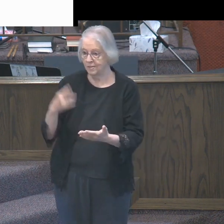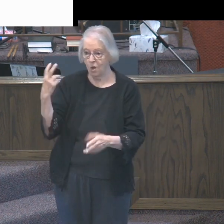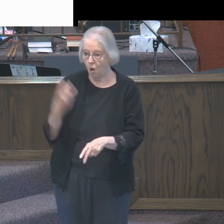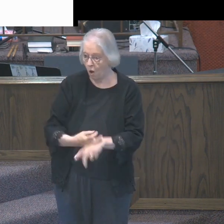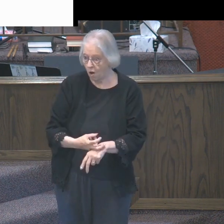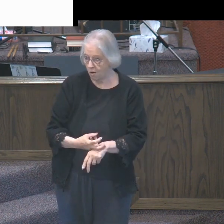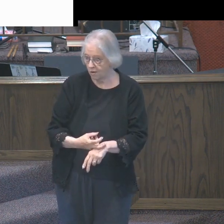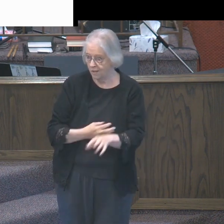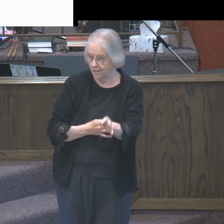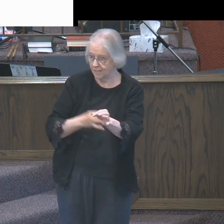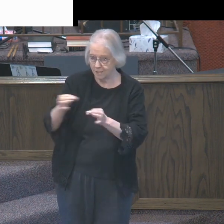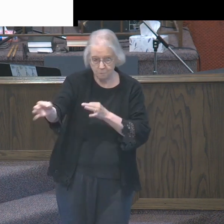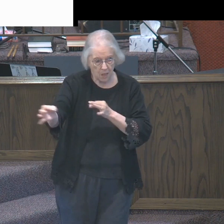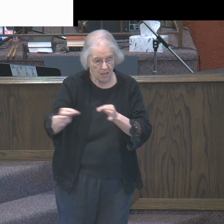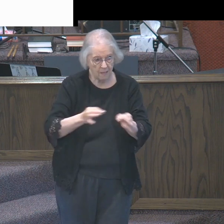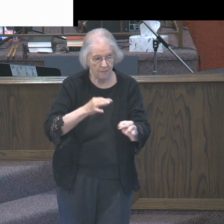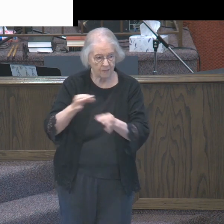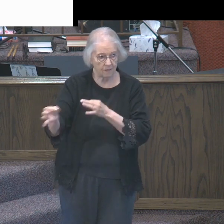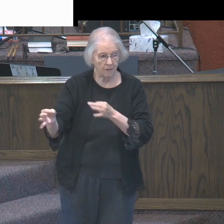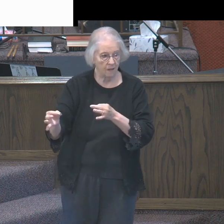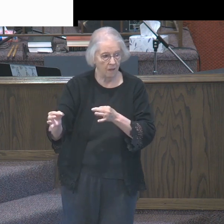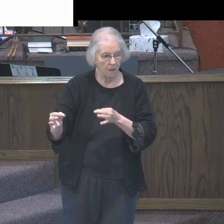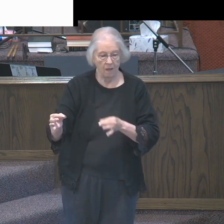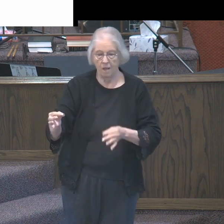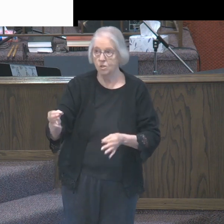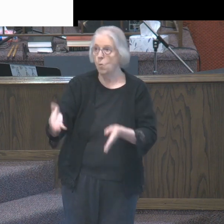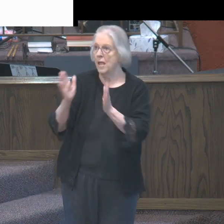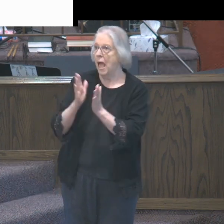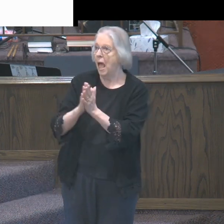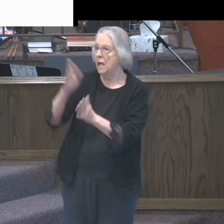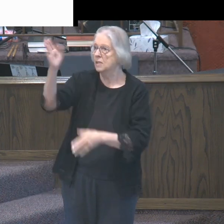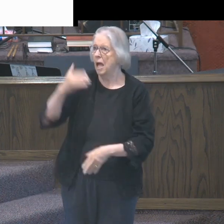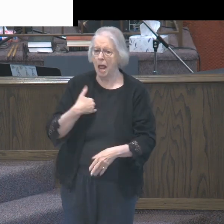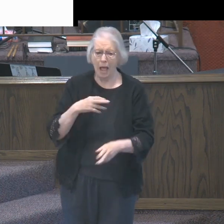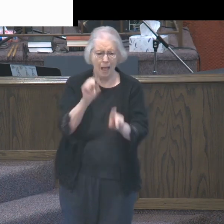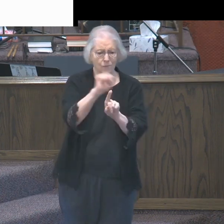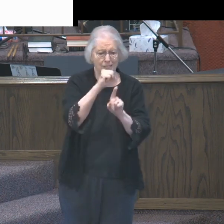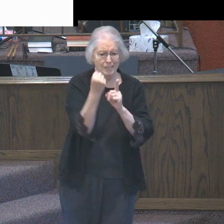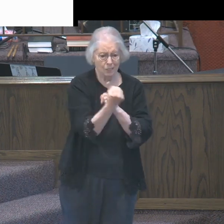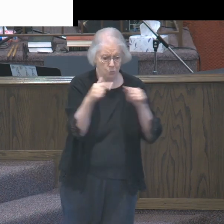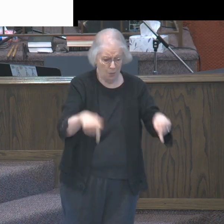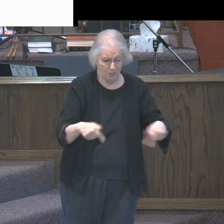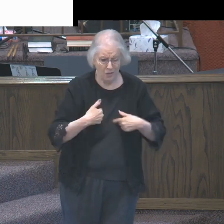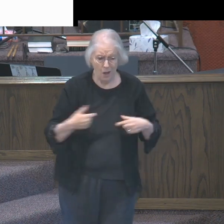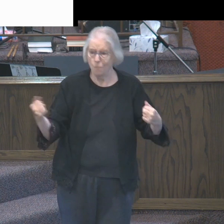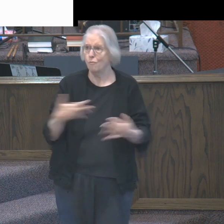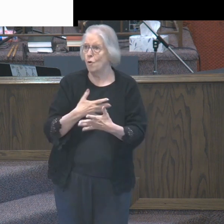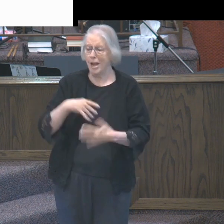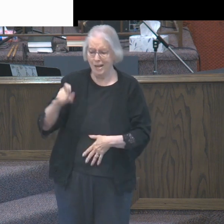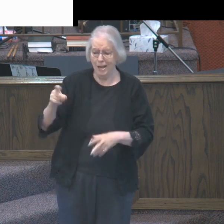But Jesus says your Father knows the things you have need of. So what is it that God knows that you